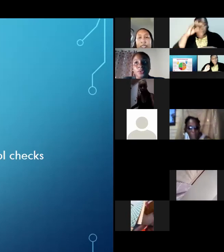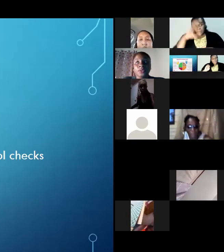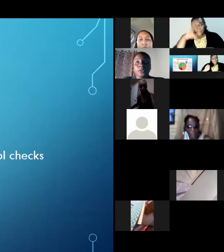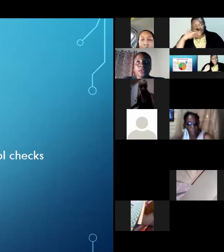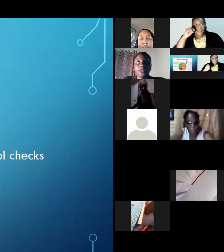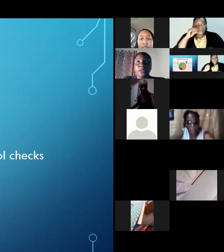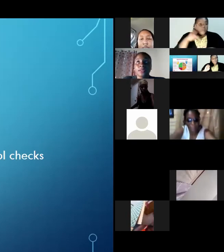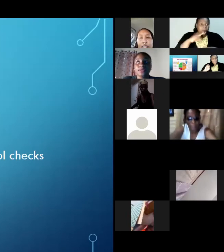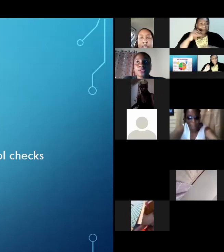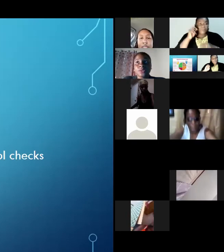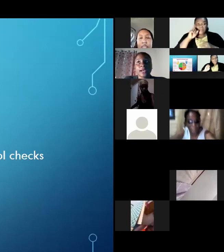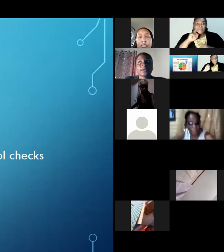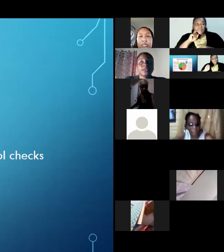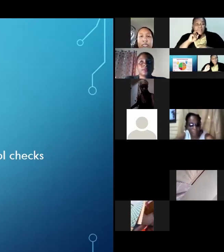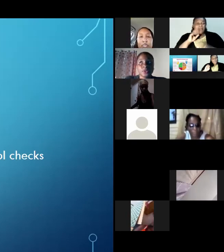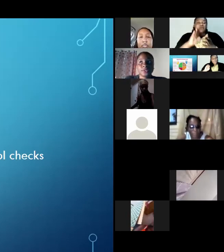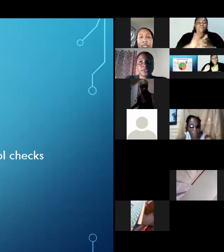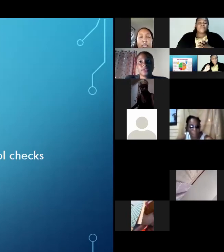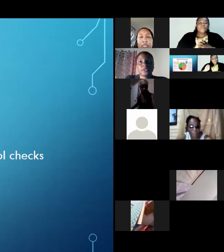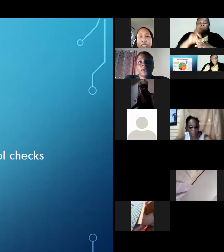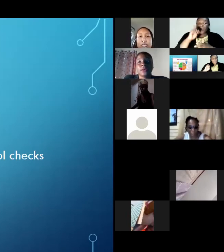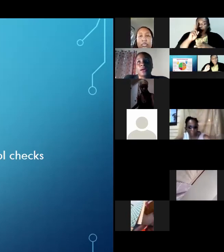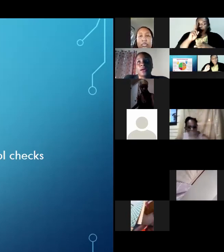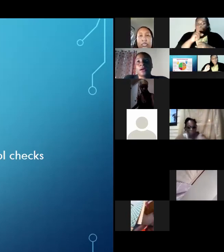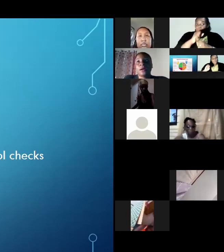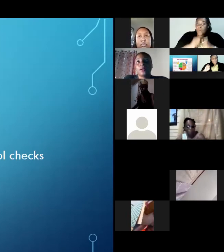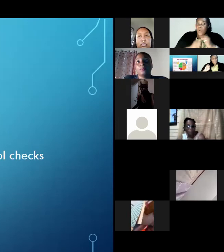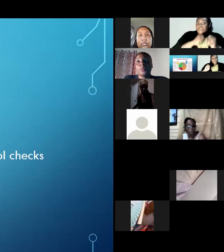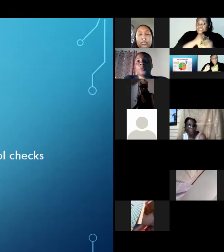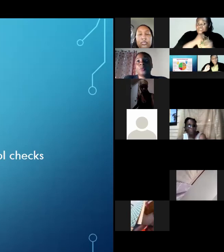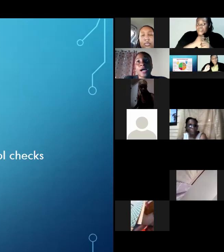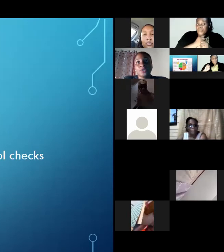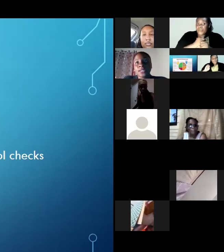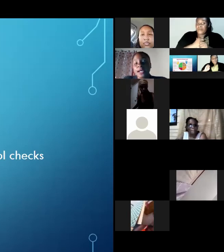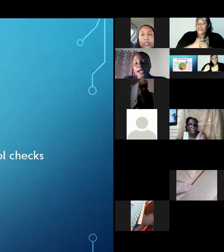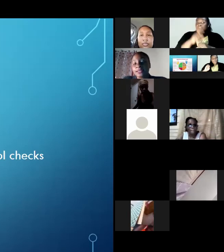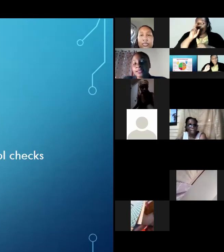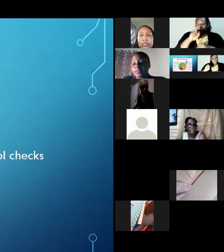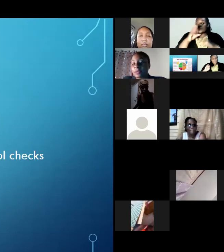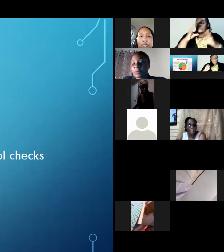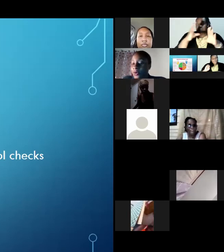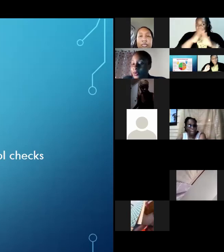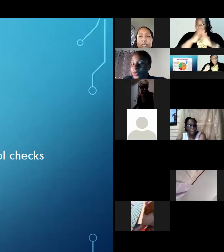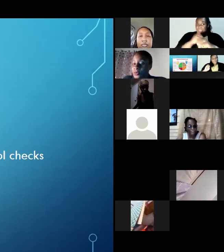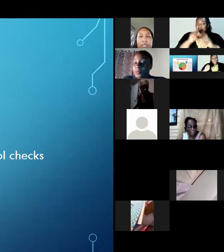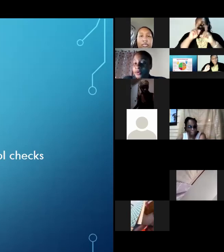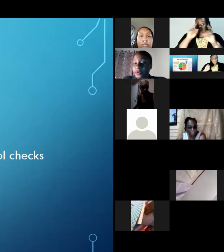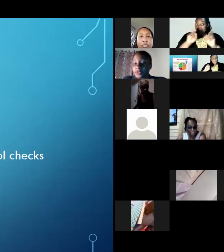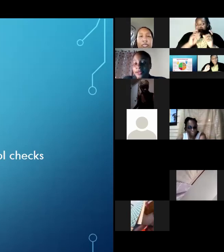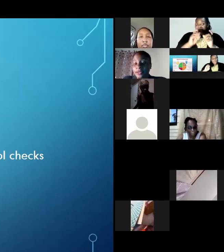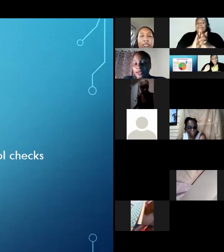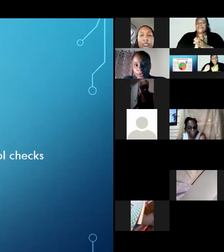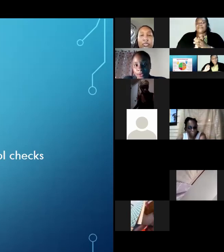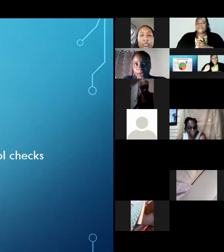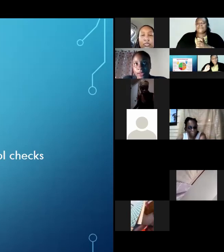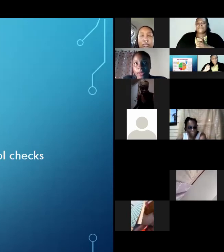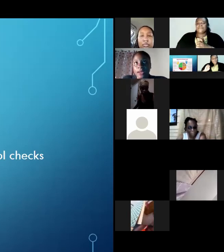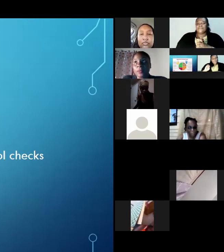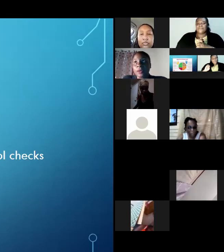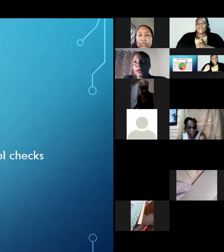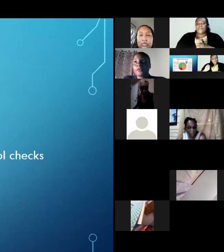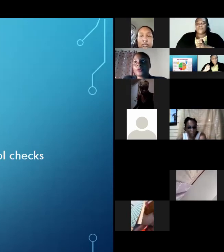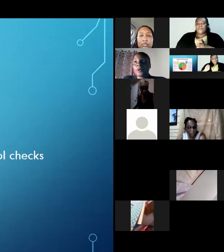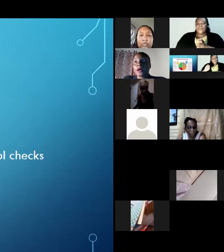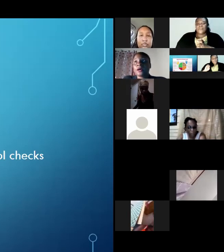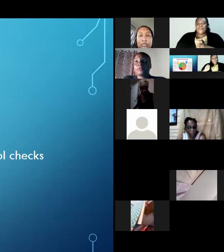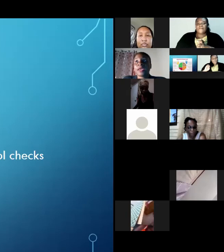heterosexual, sexually active person who perhaps just has maybe one or two partners in that year. However,